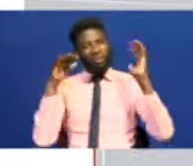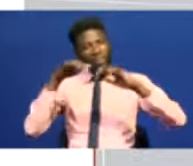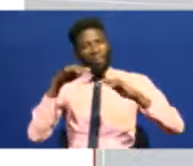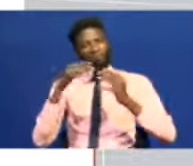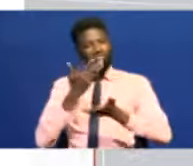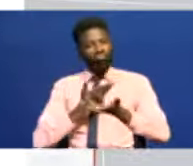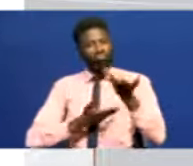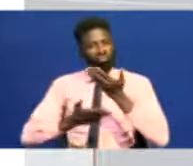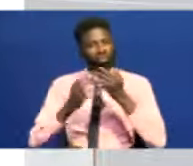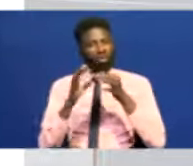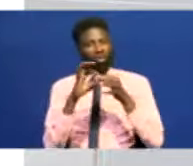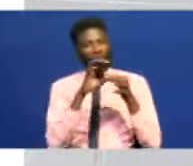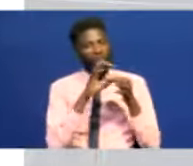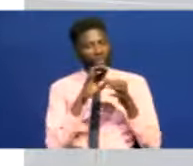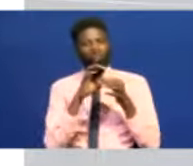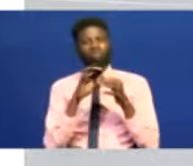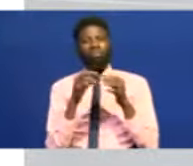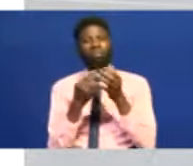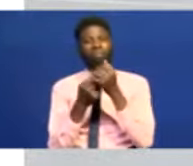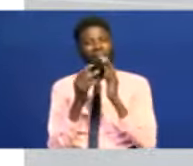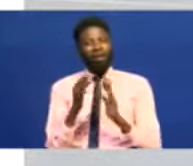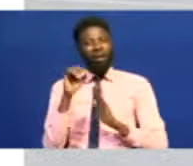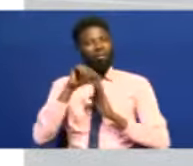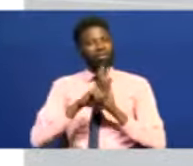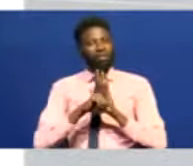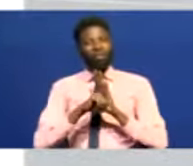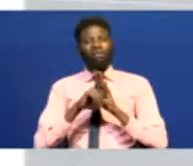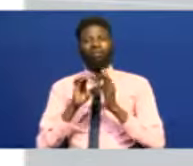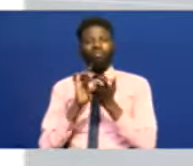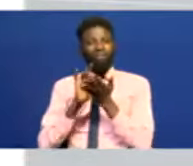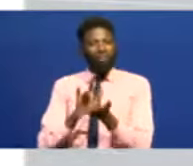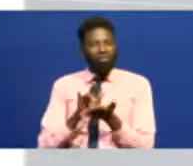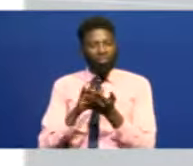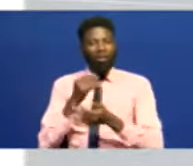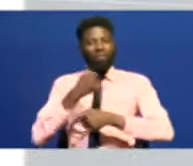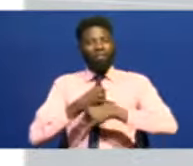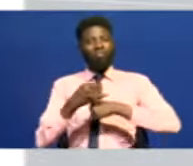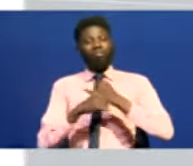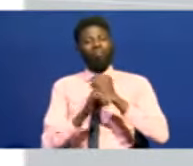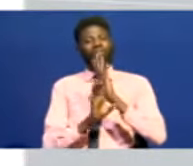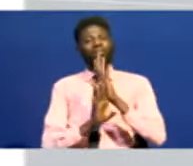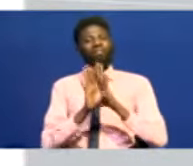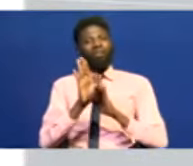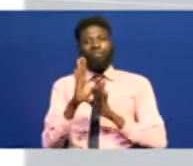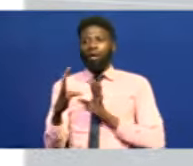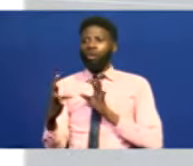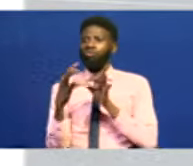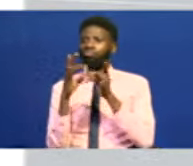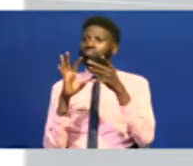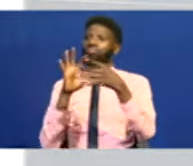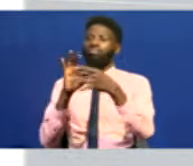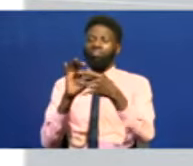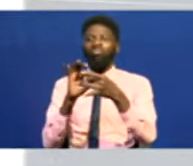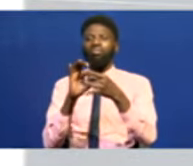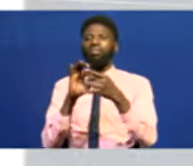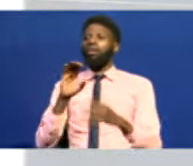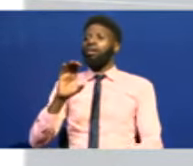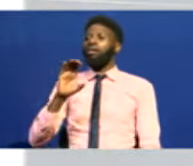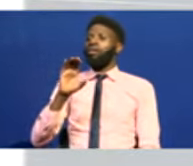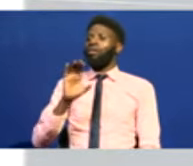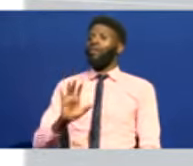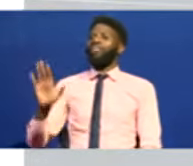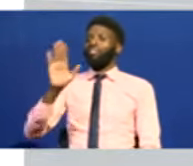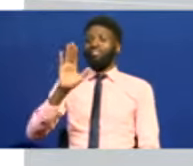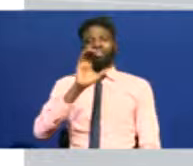cooperation and partnership, emphasizing infrastructure development and connectivity across continents and